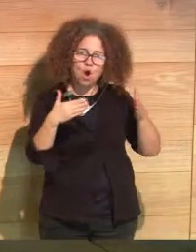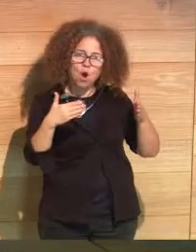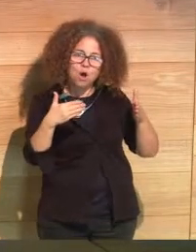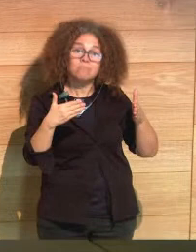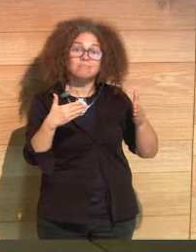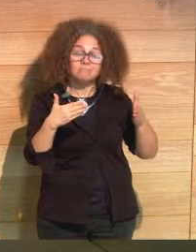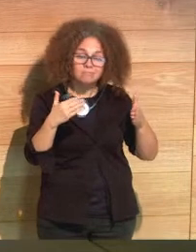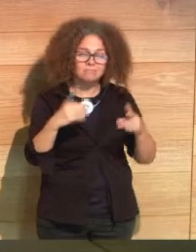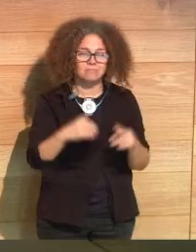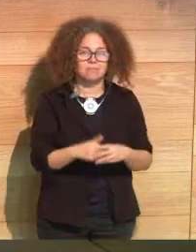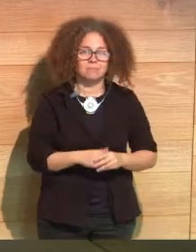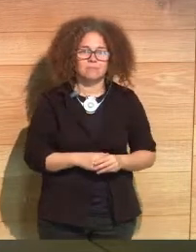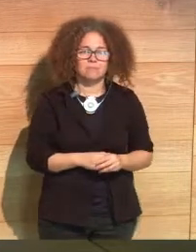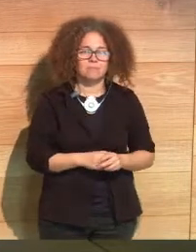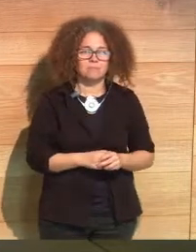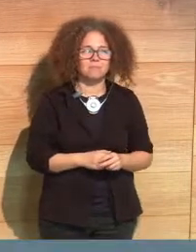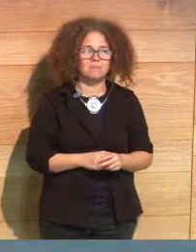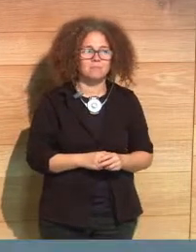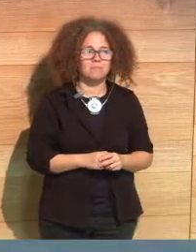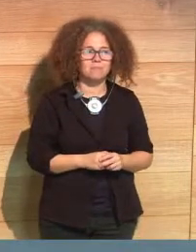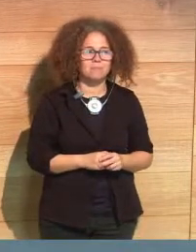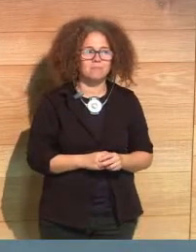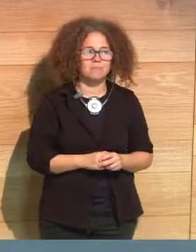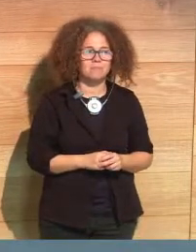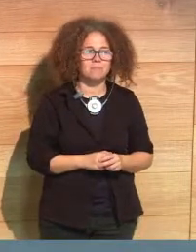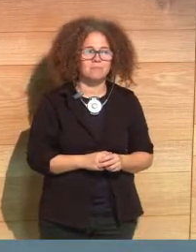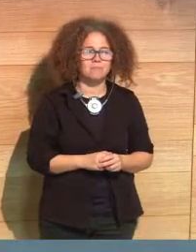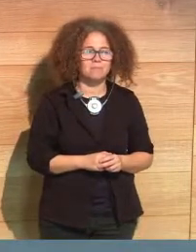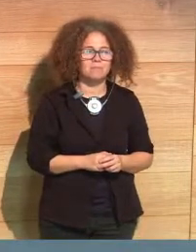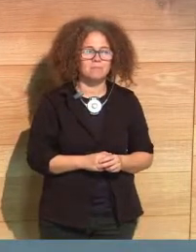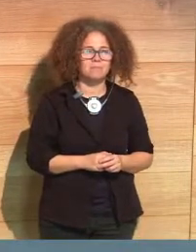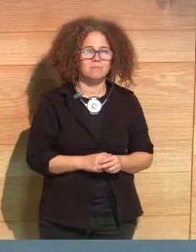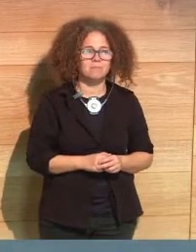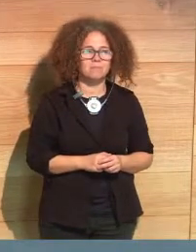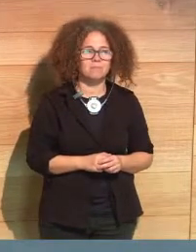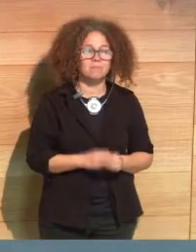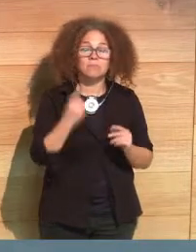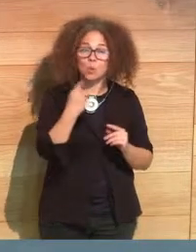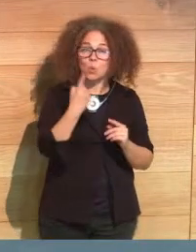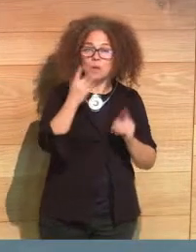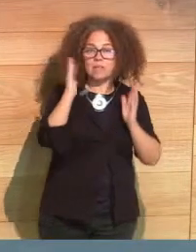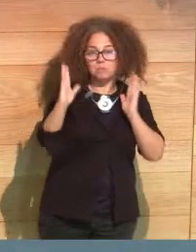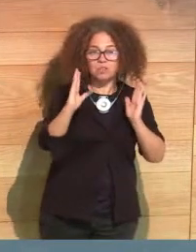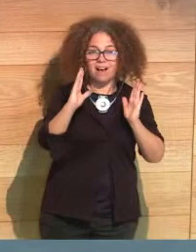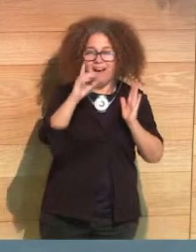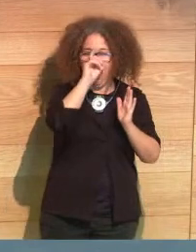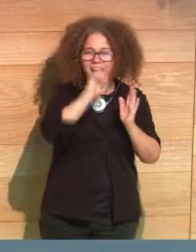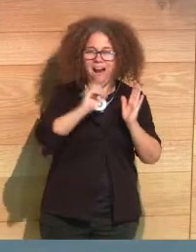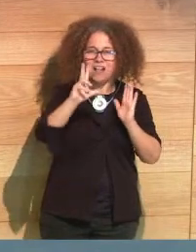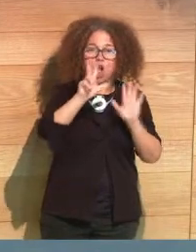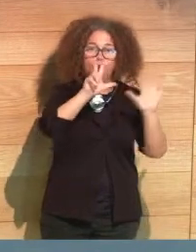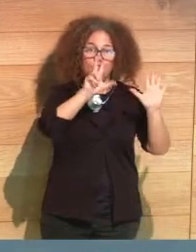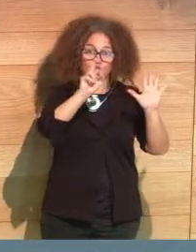Turrell, who in 1968 started his projection series, and he did it really beautifully. It's just